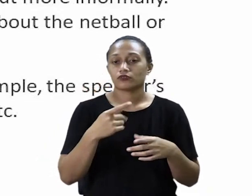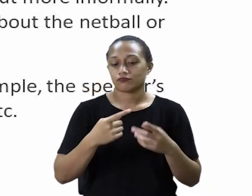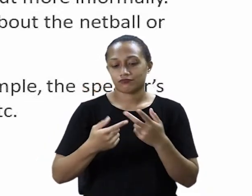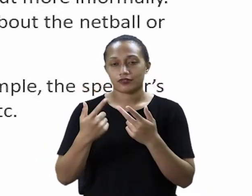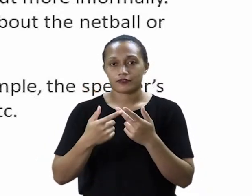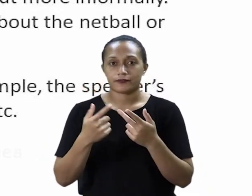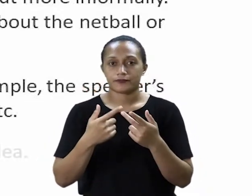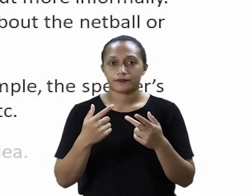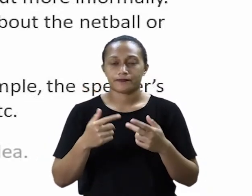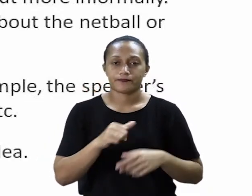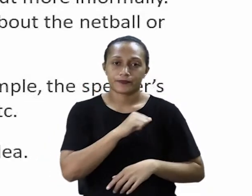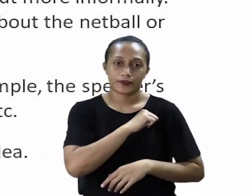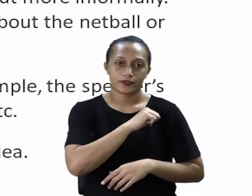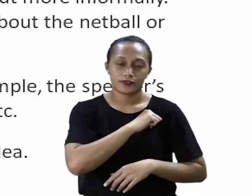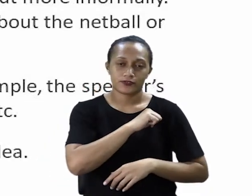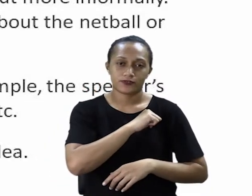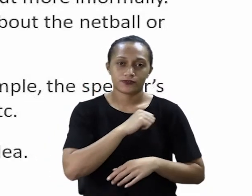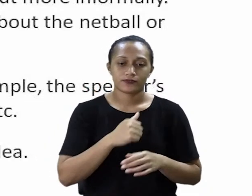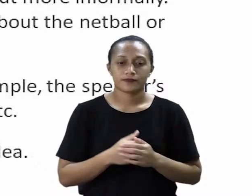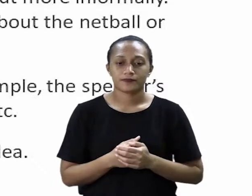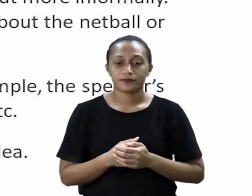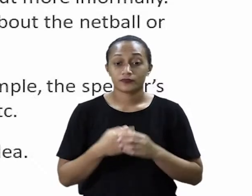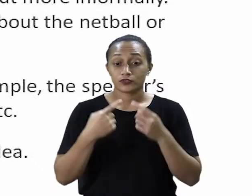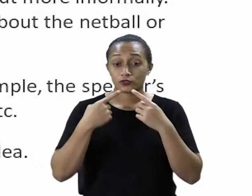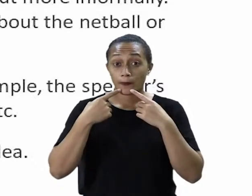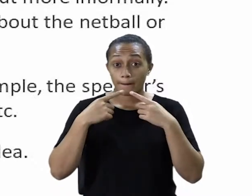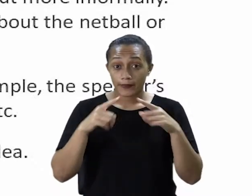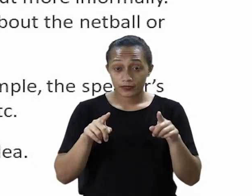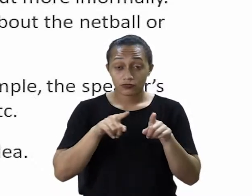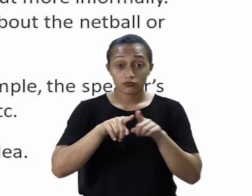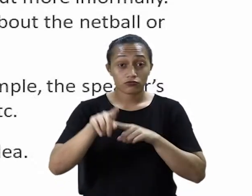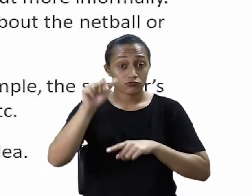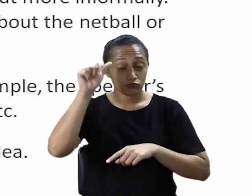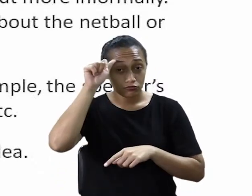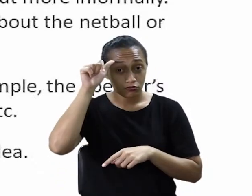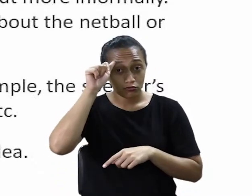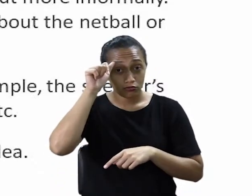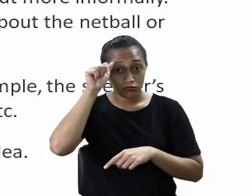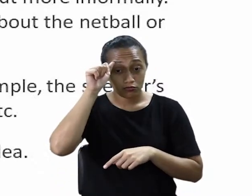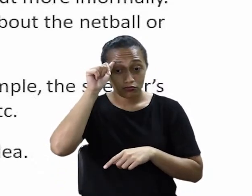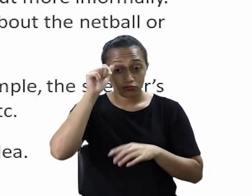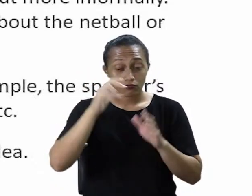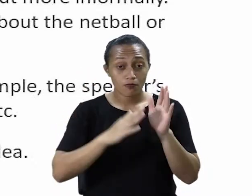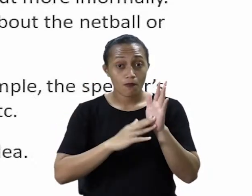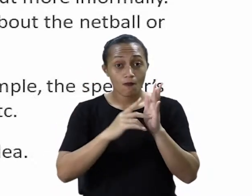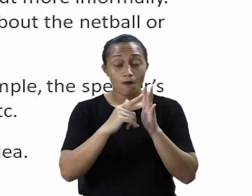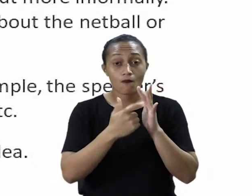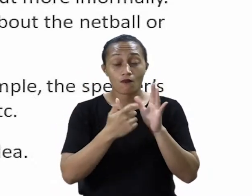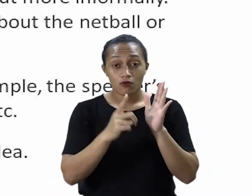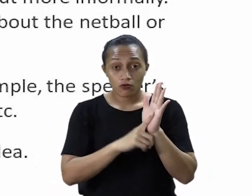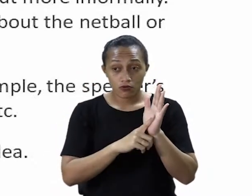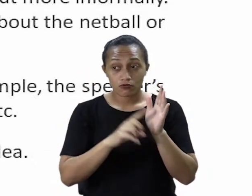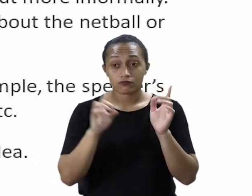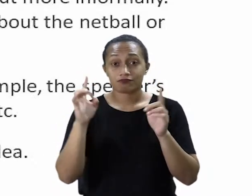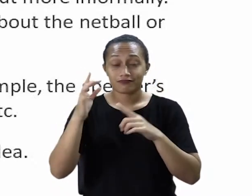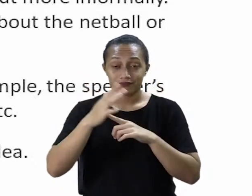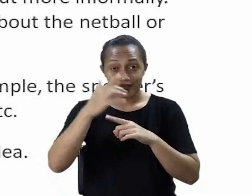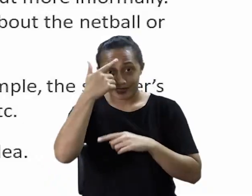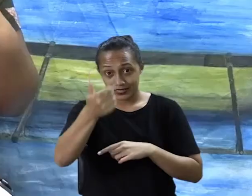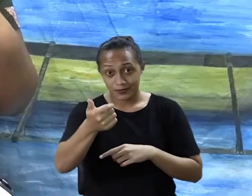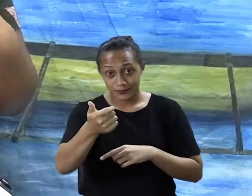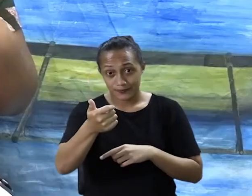etc. A message is also known as moral or a main